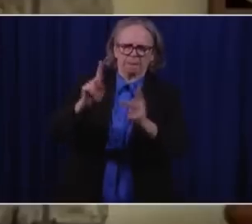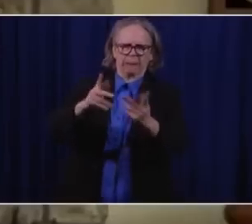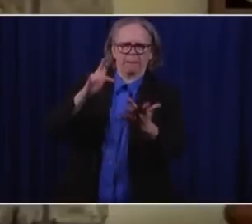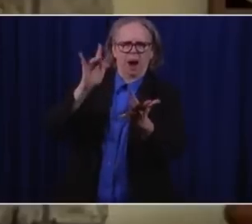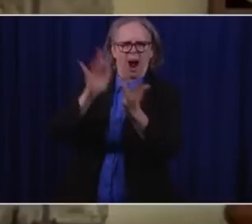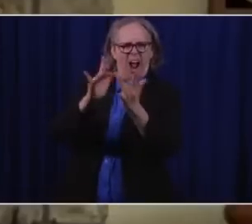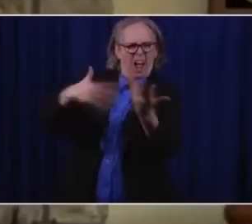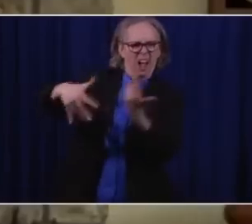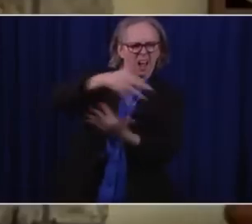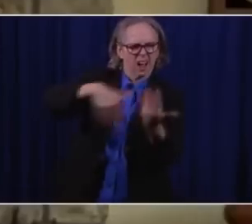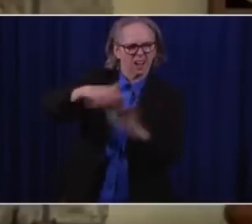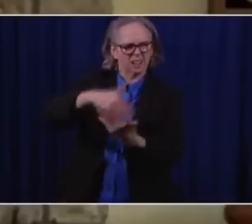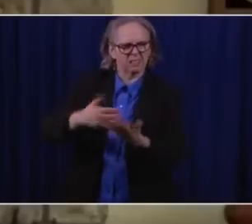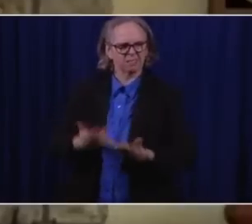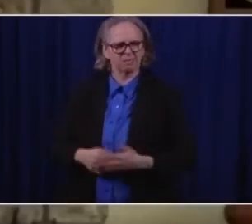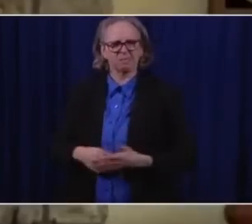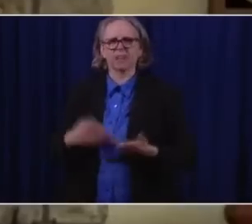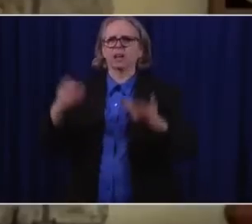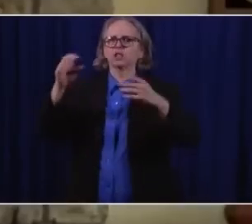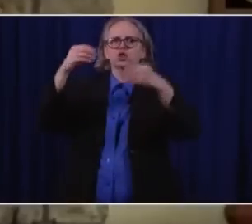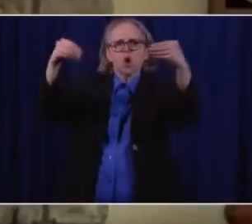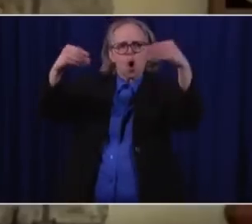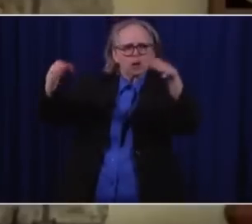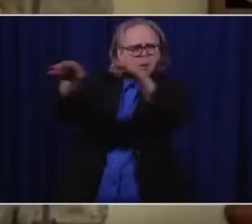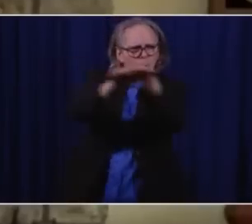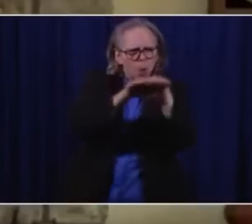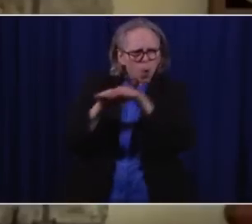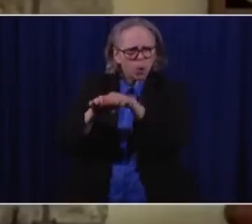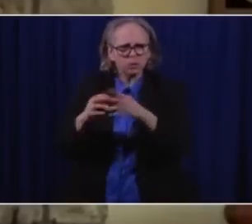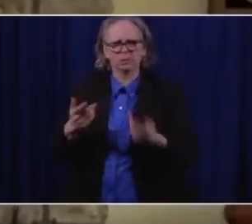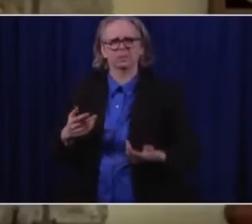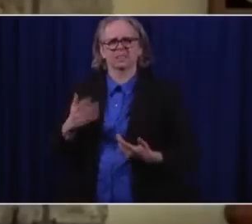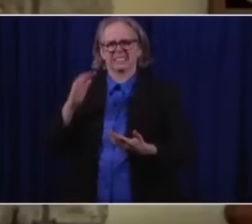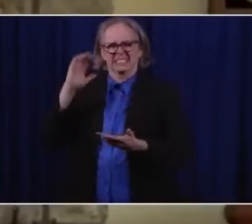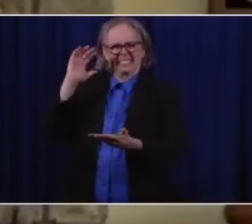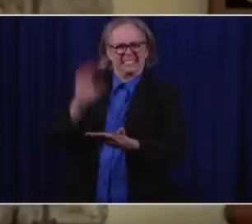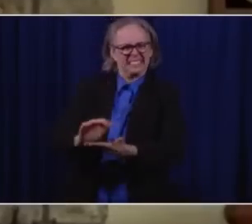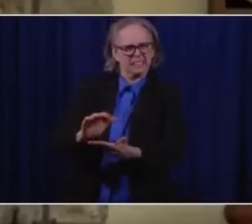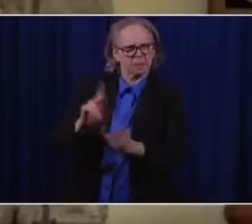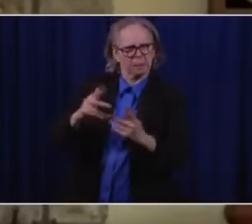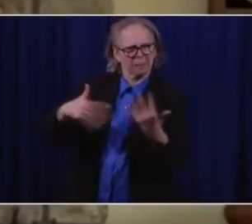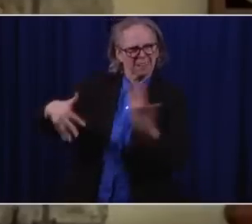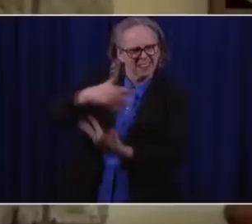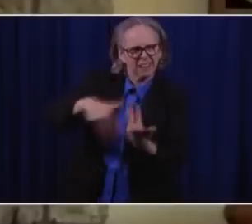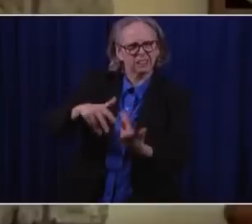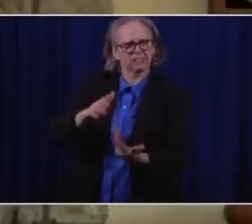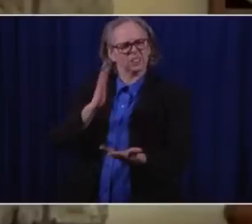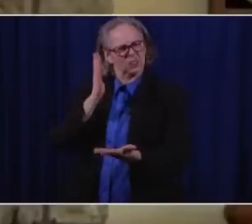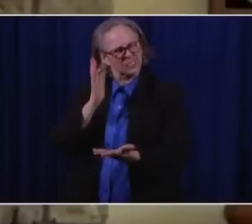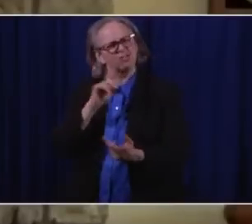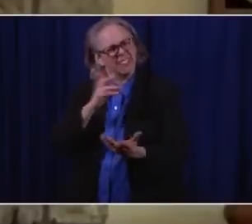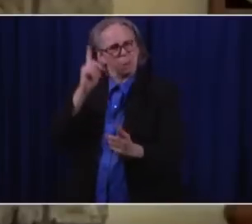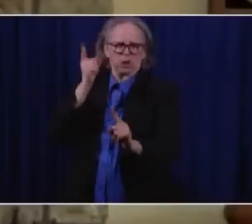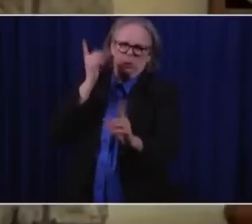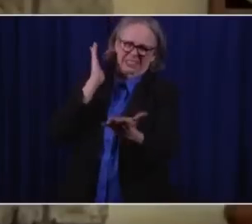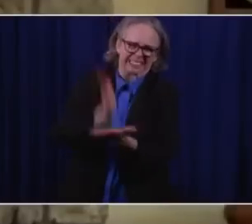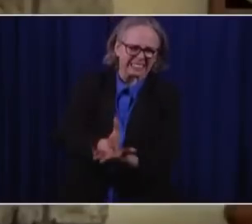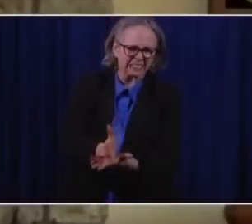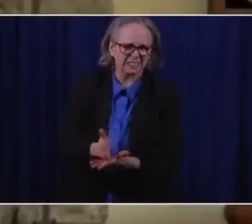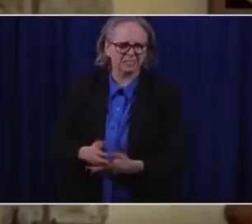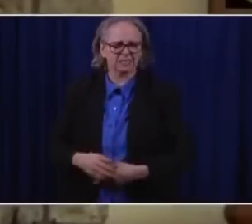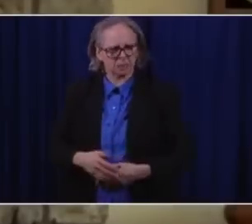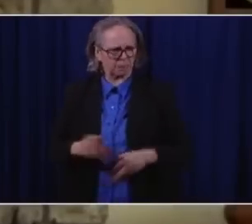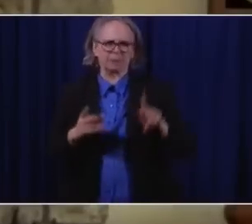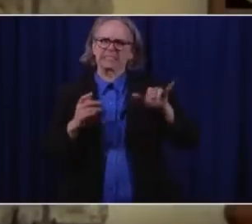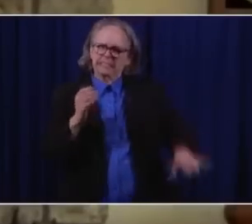cut out the intermingling that is going on, and let's everybody go home. And, you know, if we can